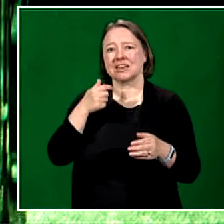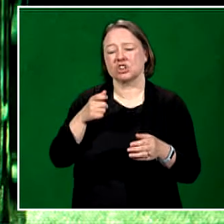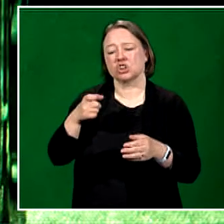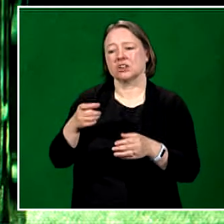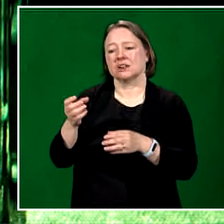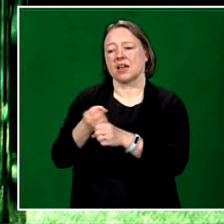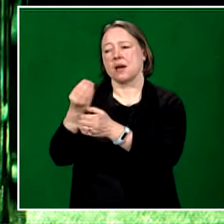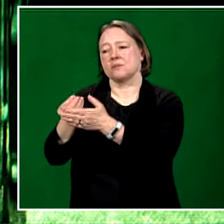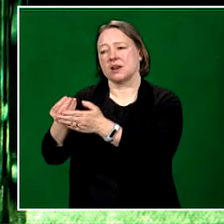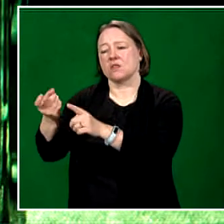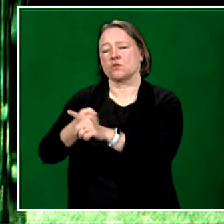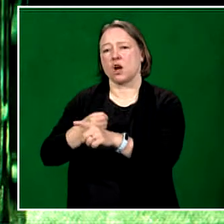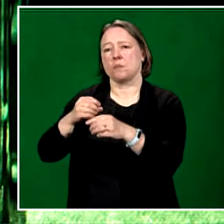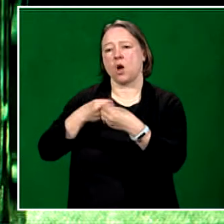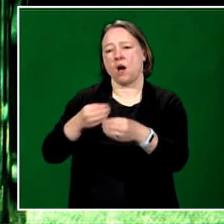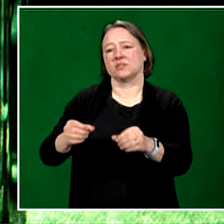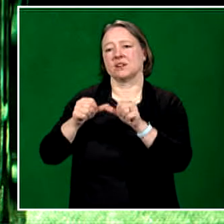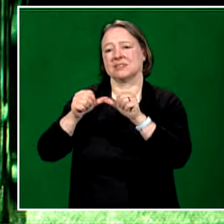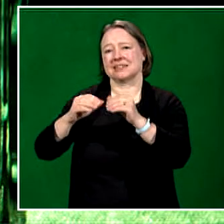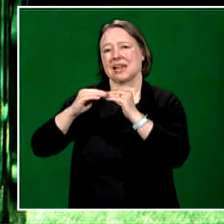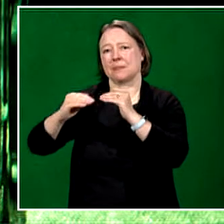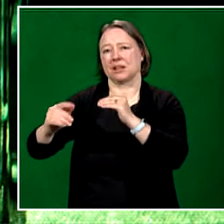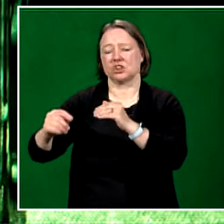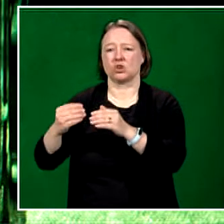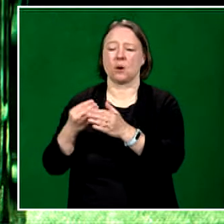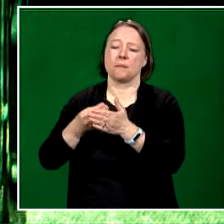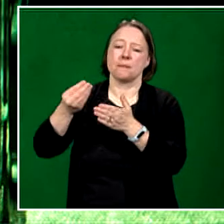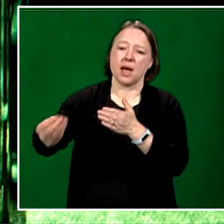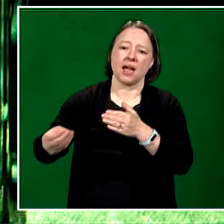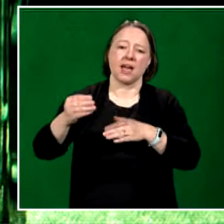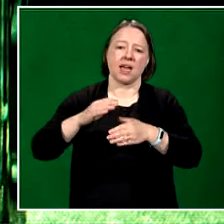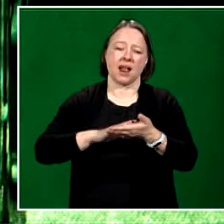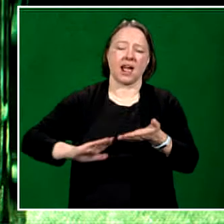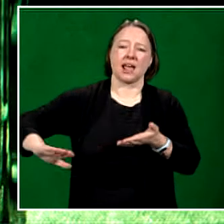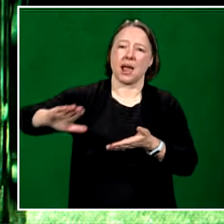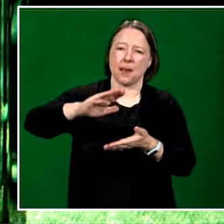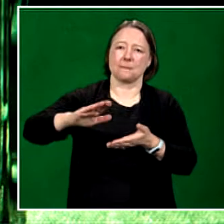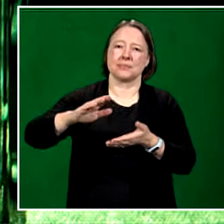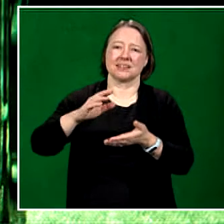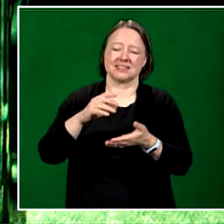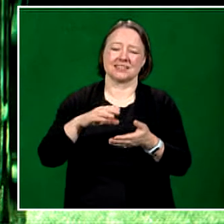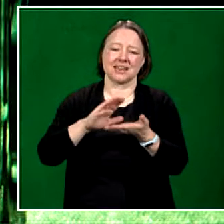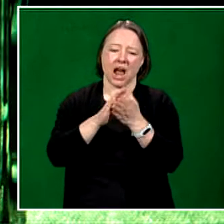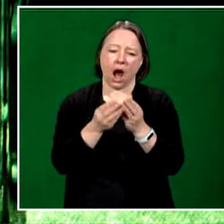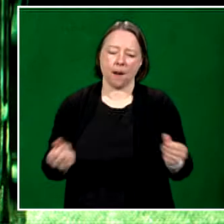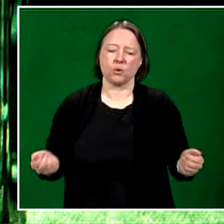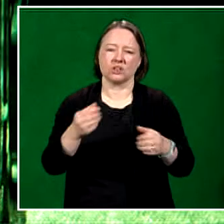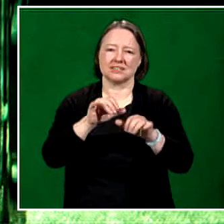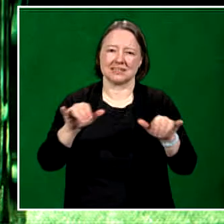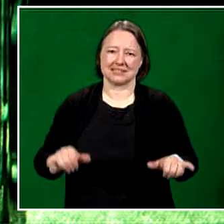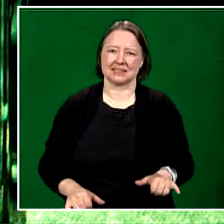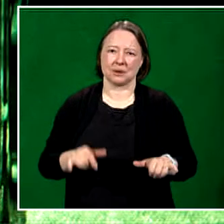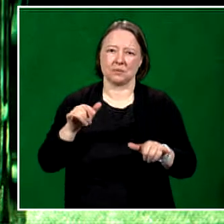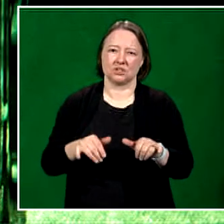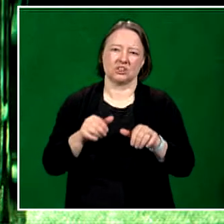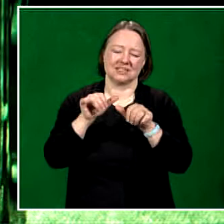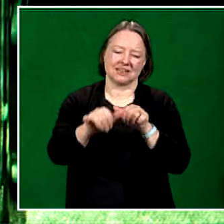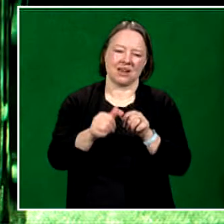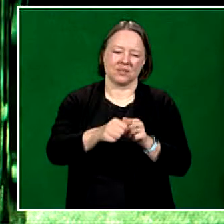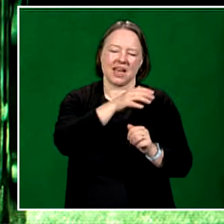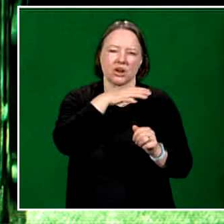from the Office of Sustainability to buy an on-campus composting system to house it at the Sustainable Agriculture